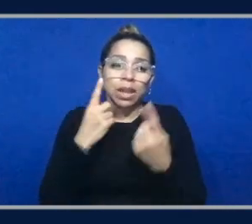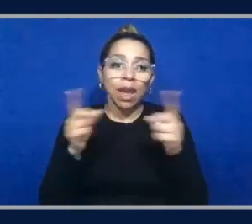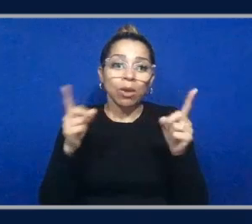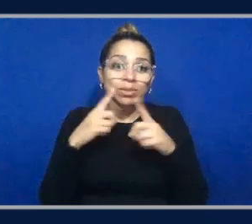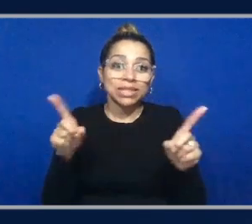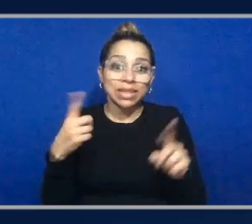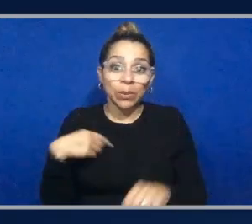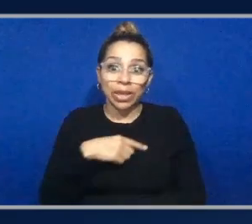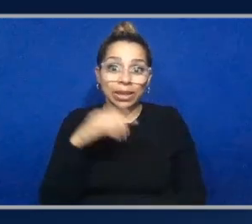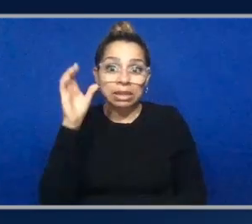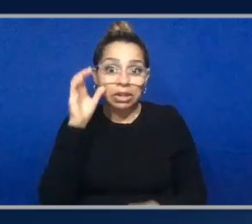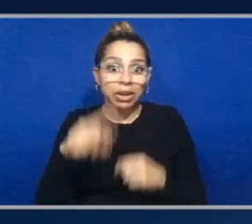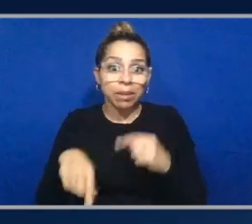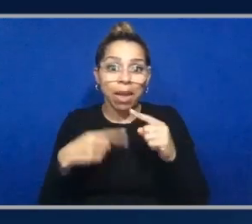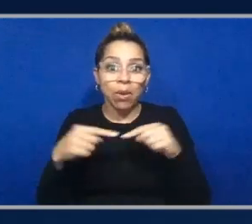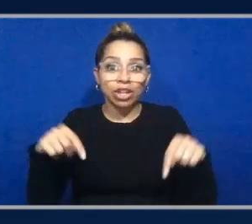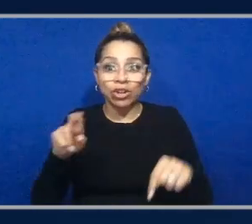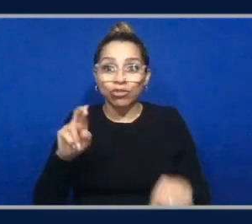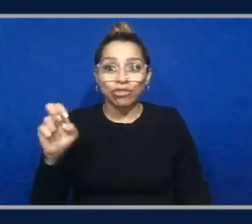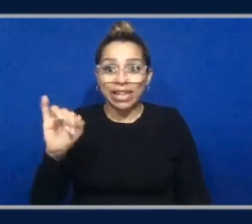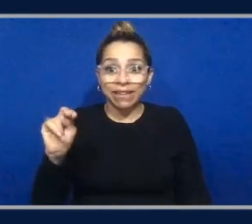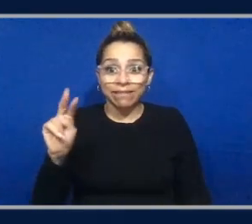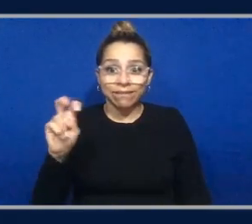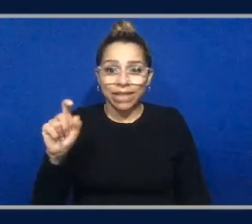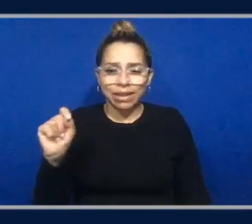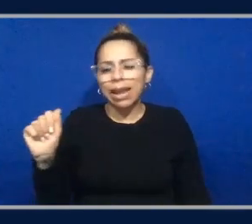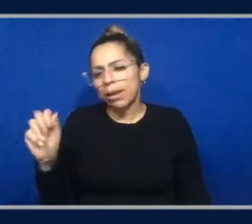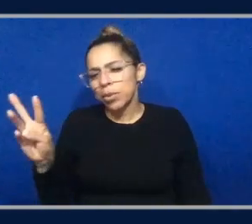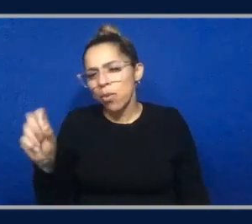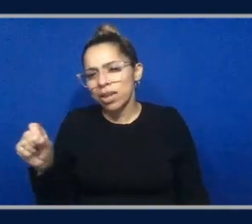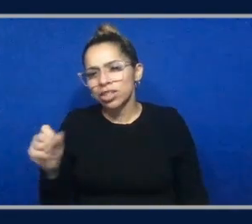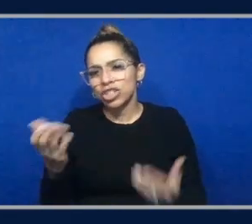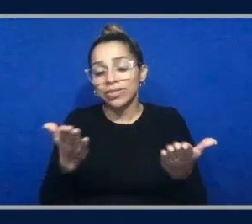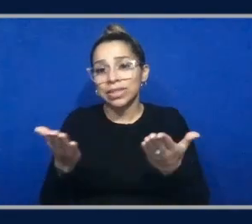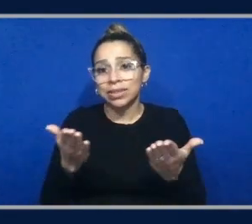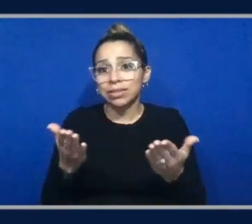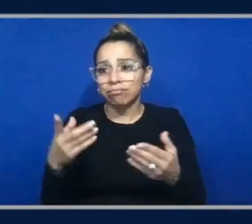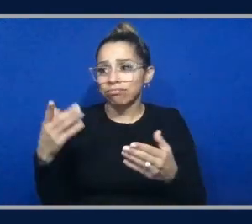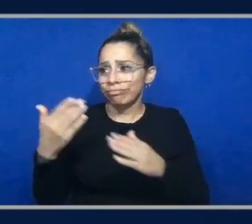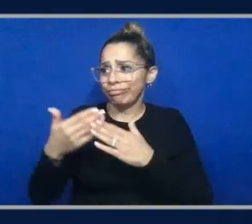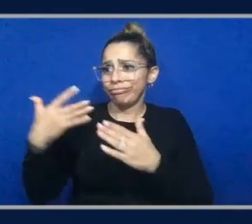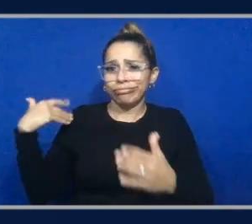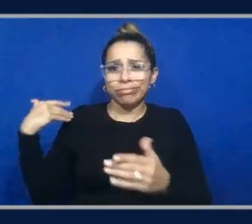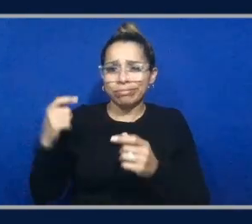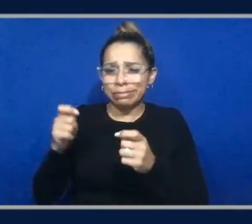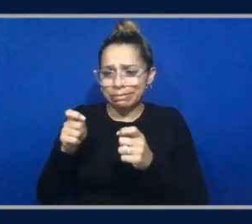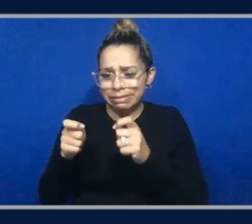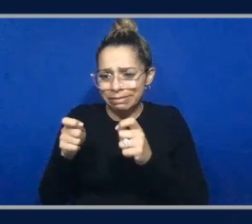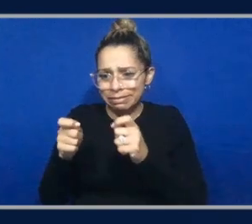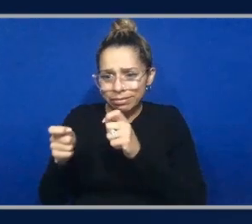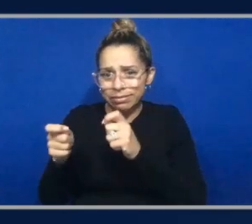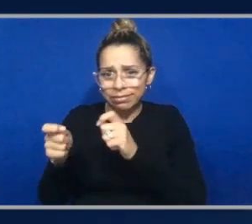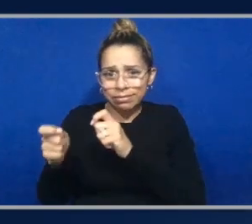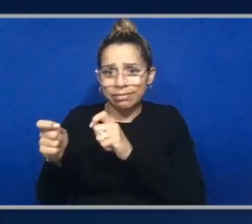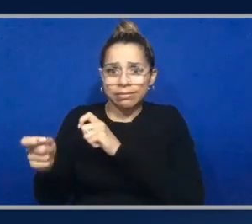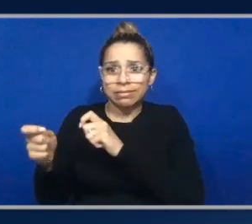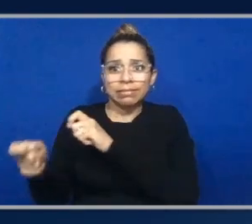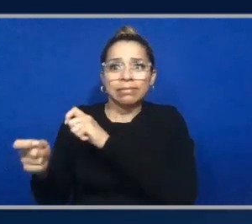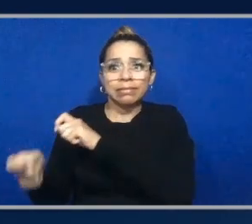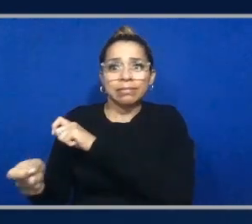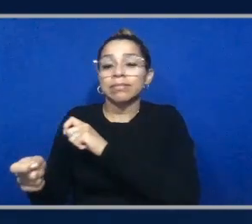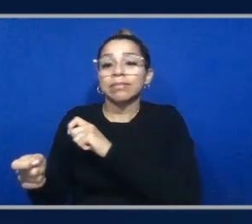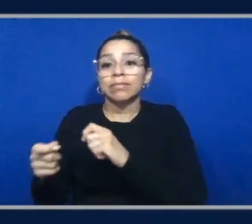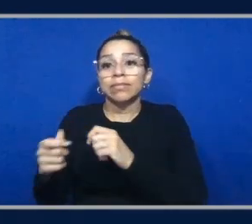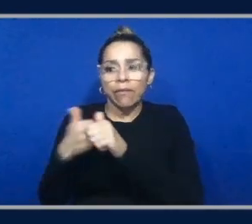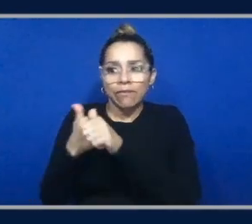of the AWS services, these services have been tuned and pushed by Amazon's business needs. right? So in